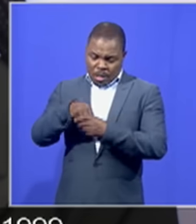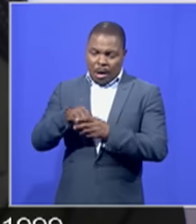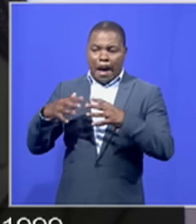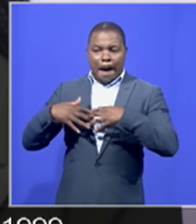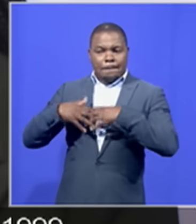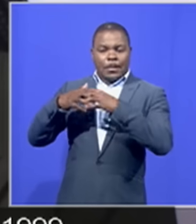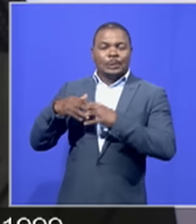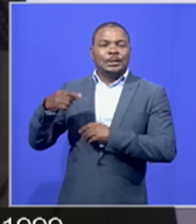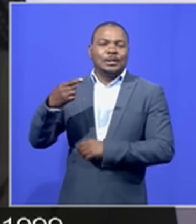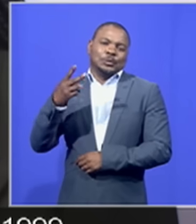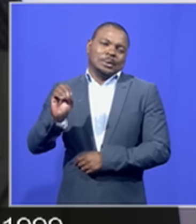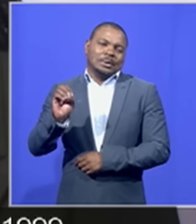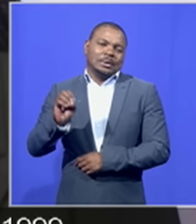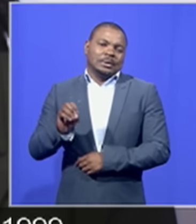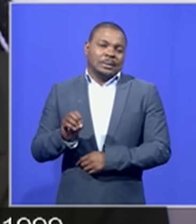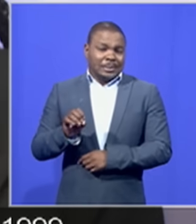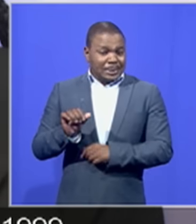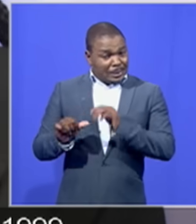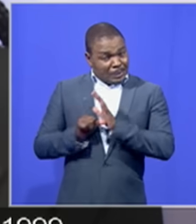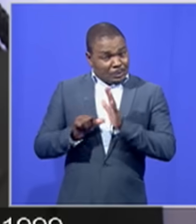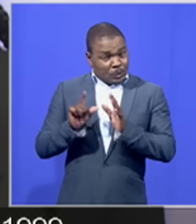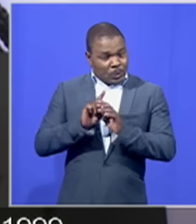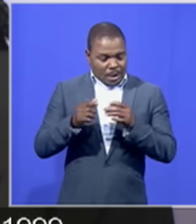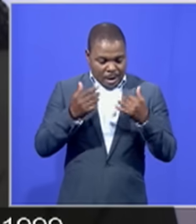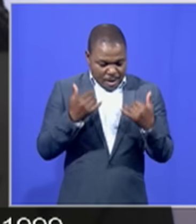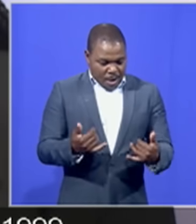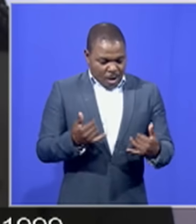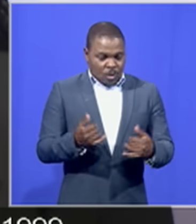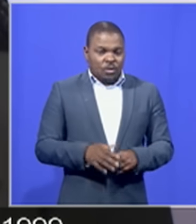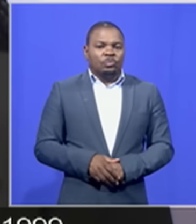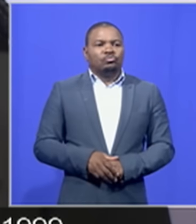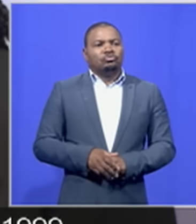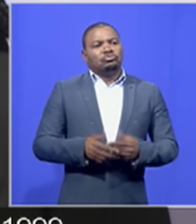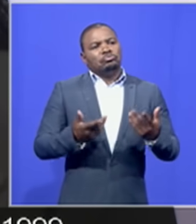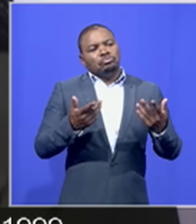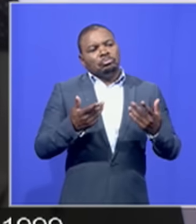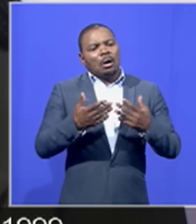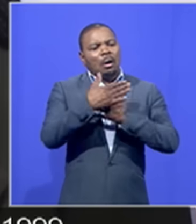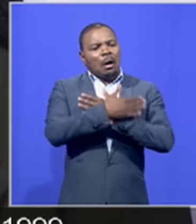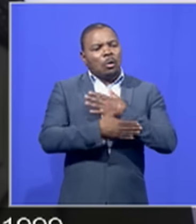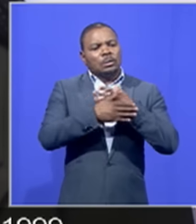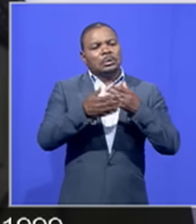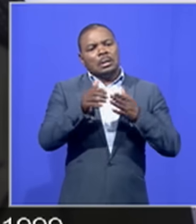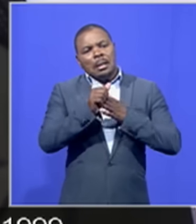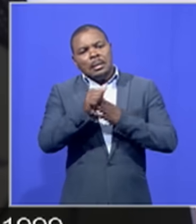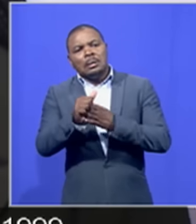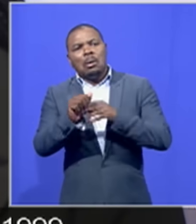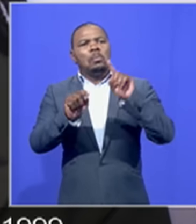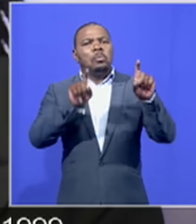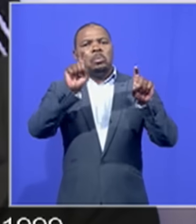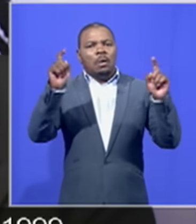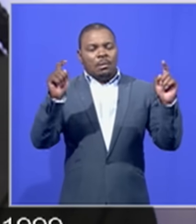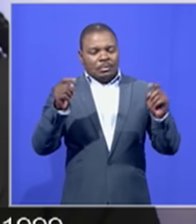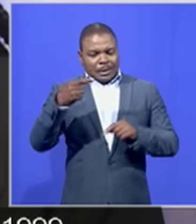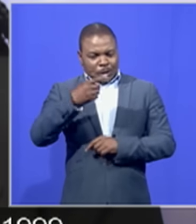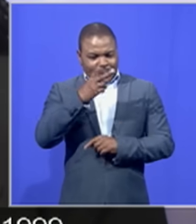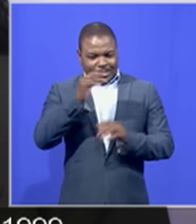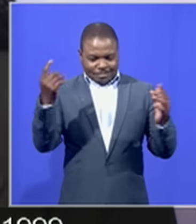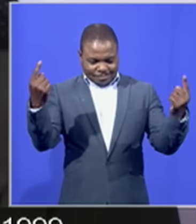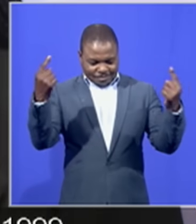G20 jwale ke ha bohlokwa hore kopano jwale ya dihlogo tsa dinaga ya G20 e buetse e